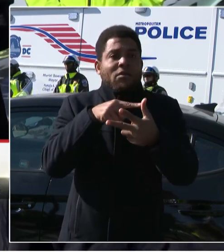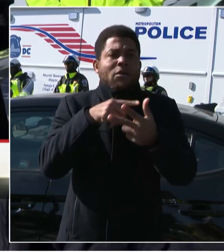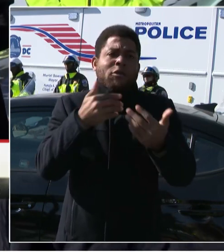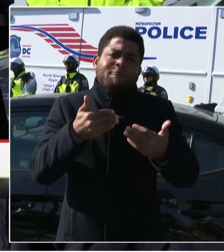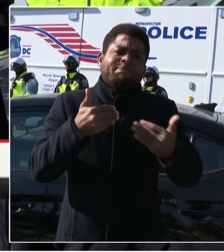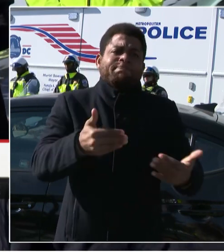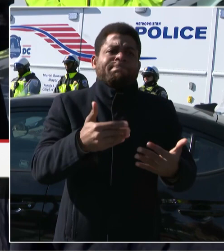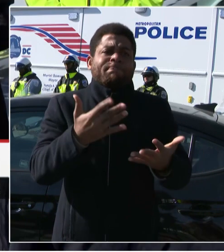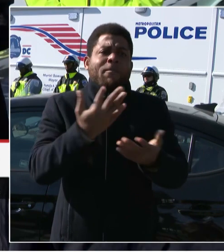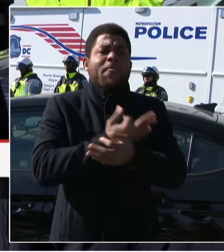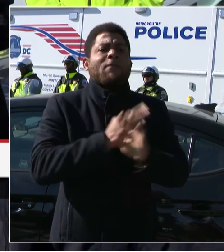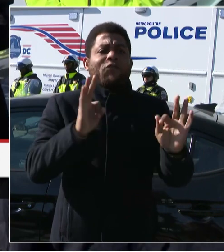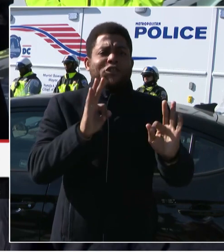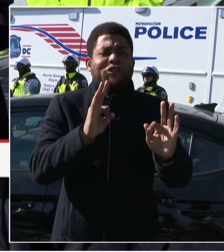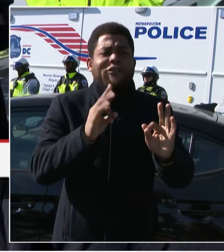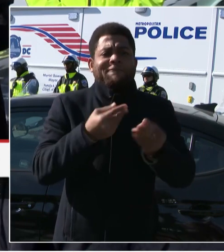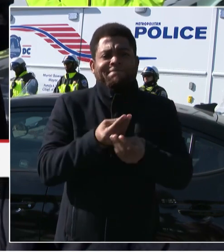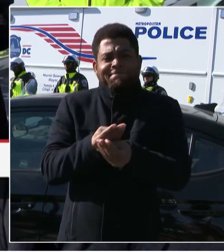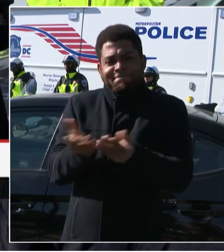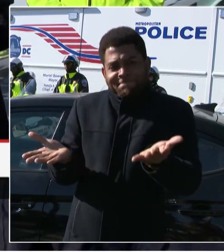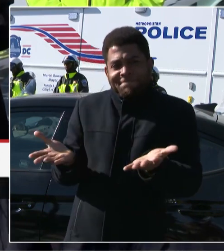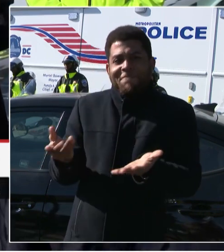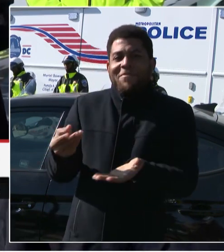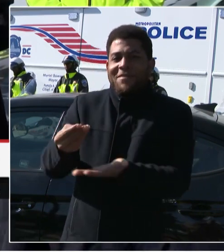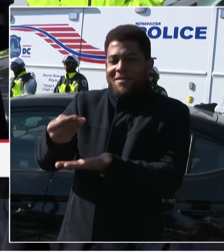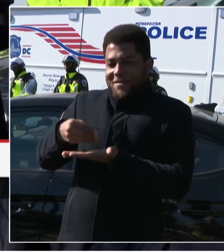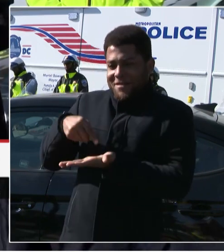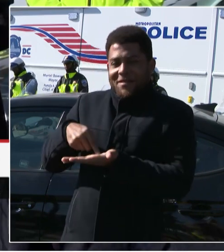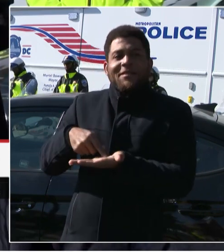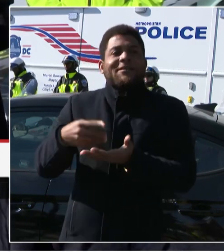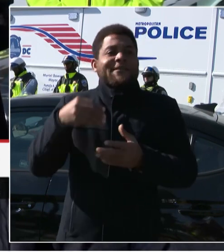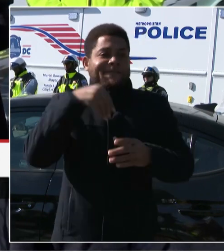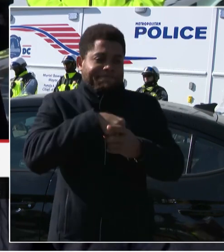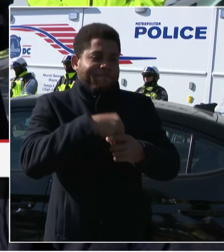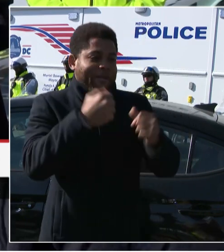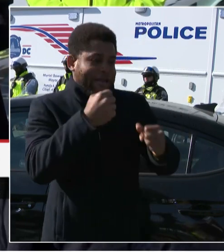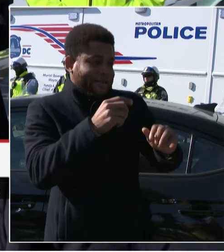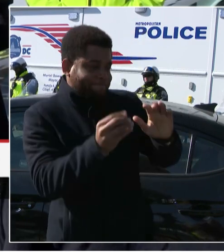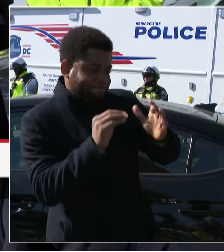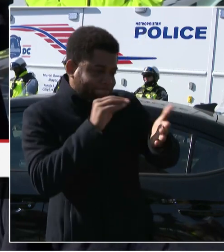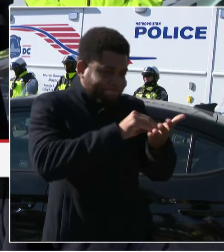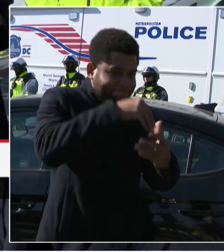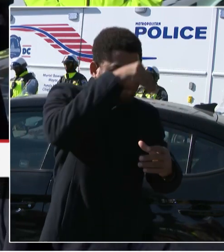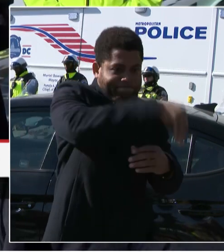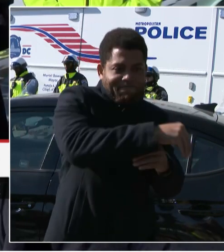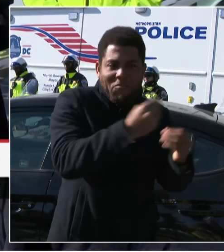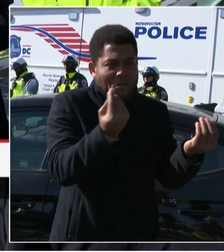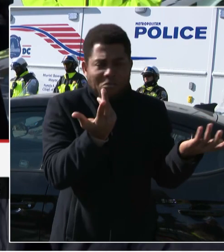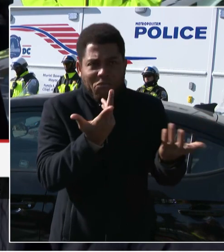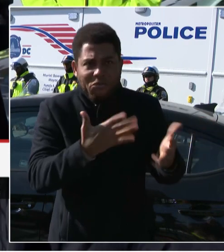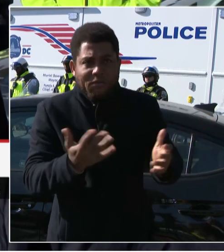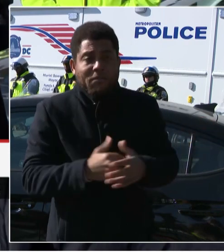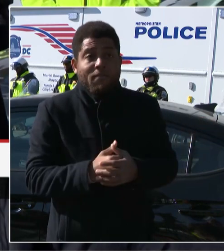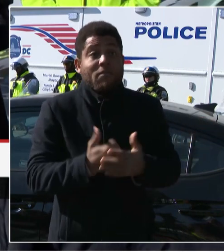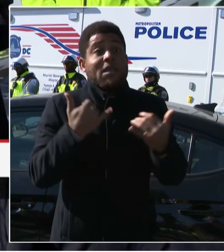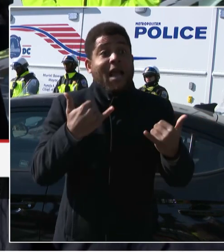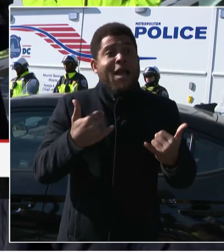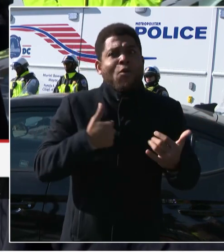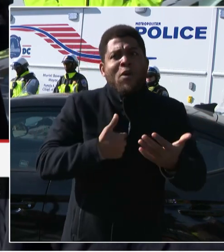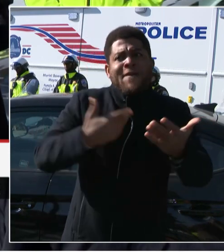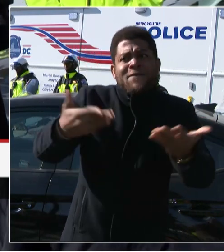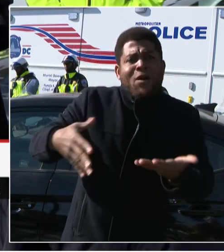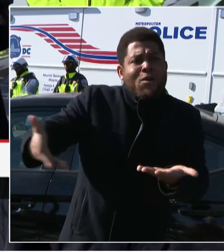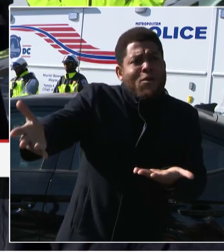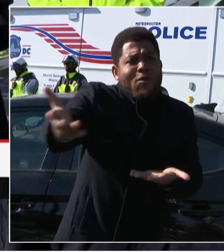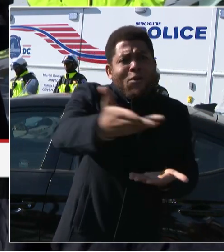a free tracking tile device from the Metropolitan Police Department. And we invite residents of the